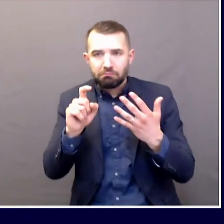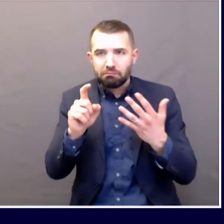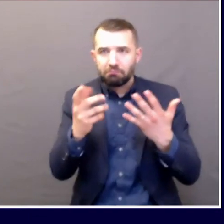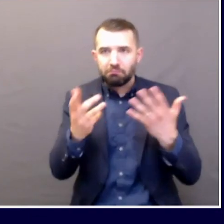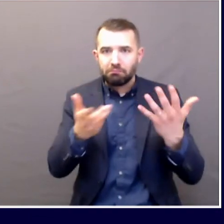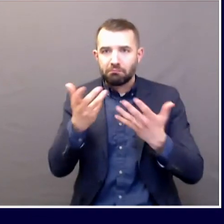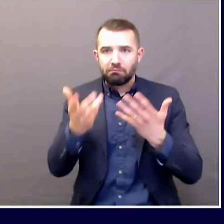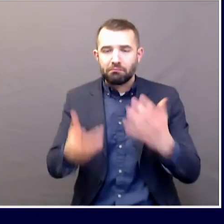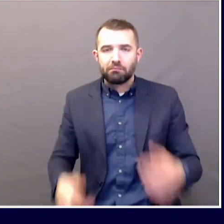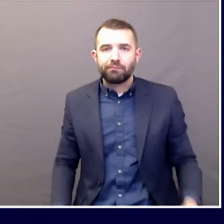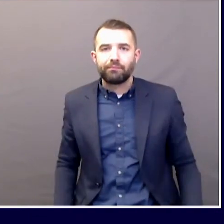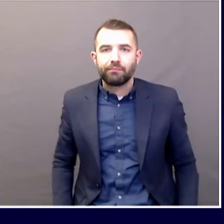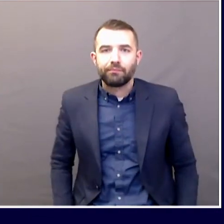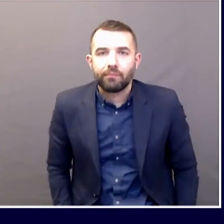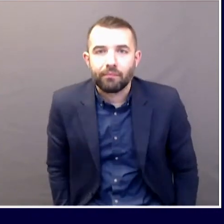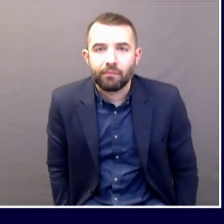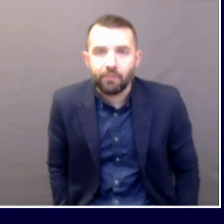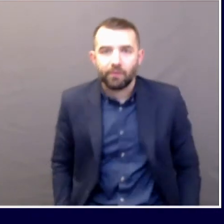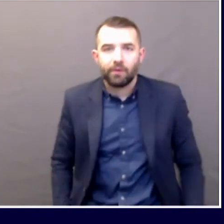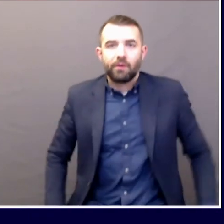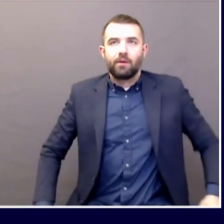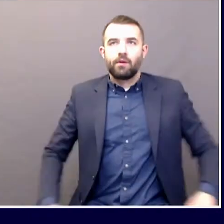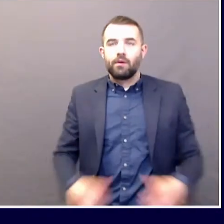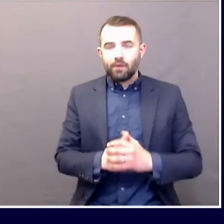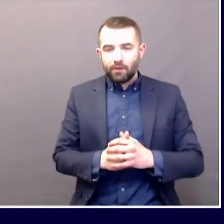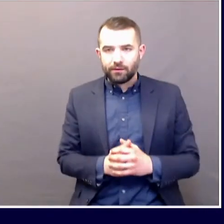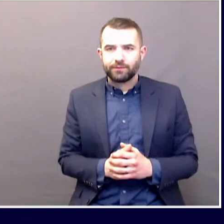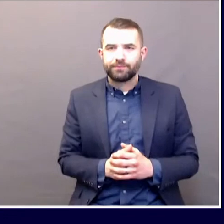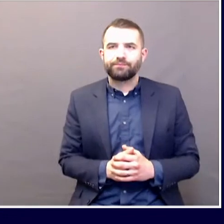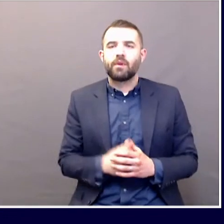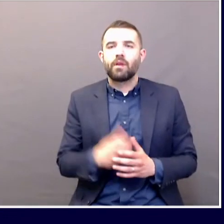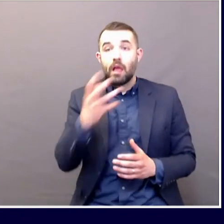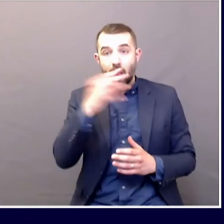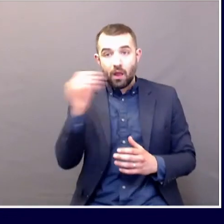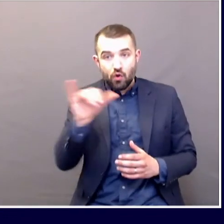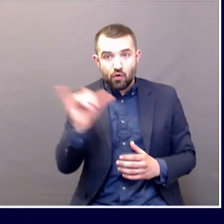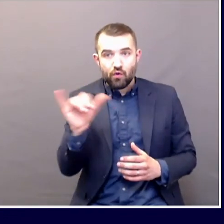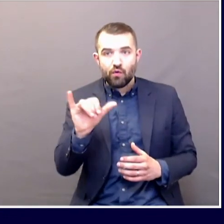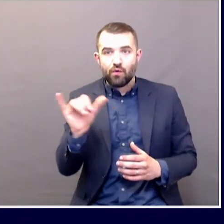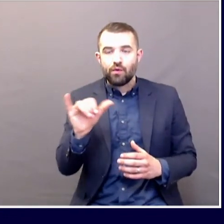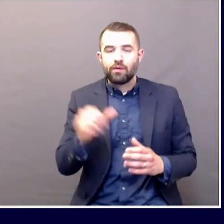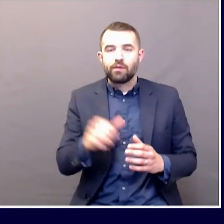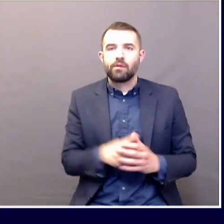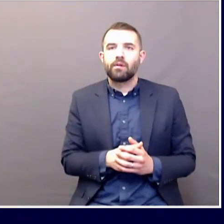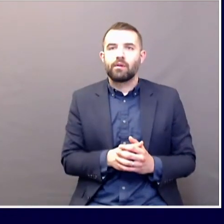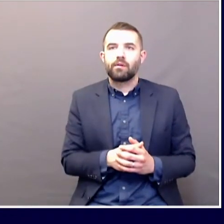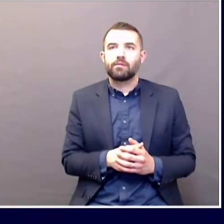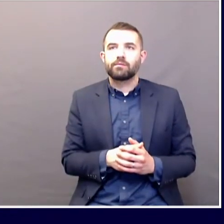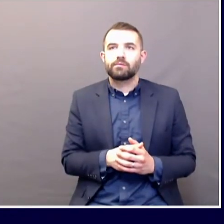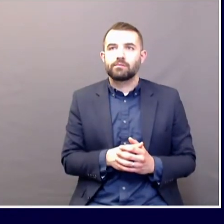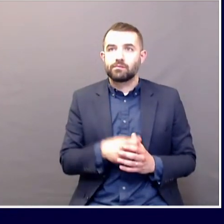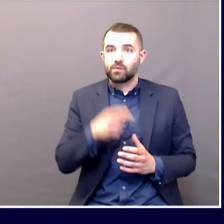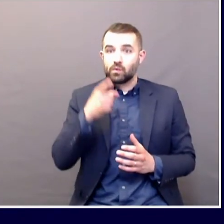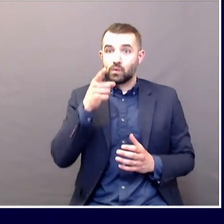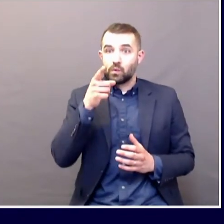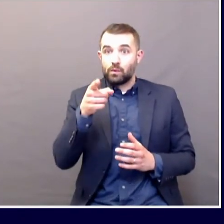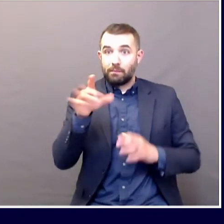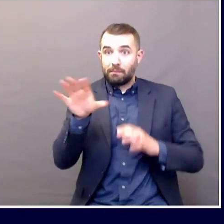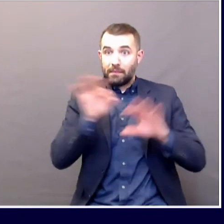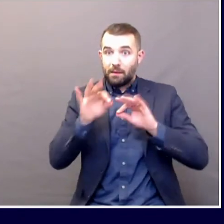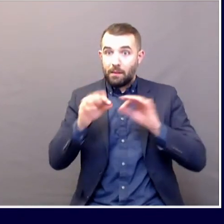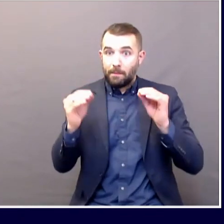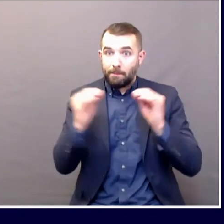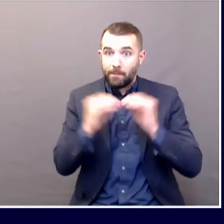perhaps select some from an area of concern to be checked? How does that process work? So, Amy, the process